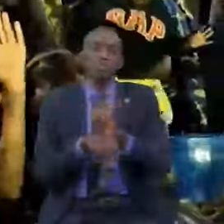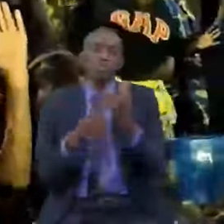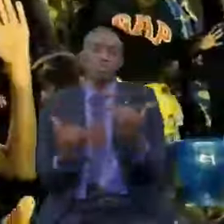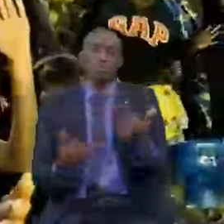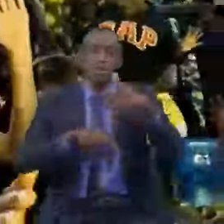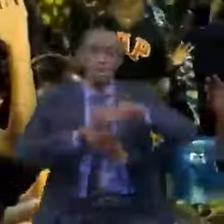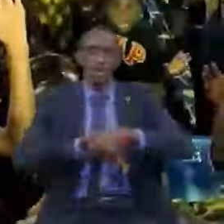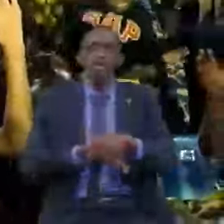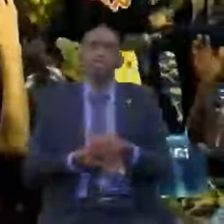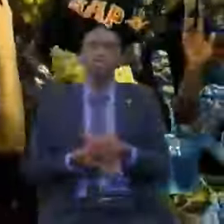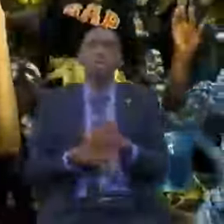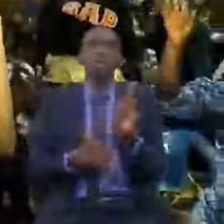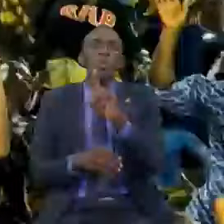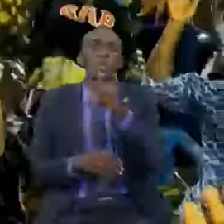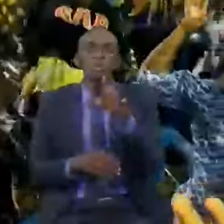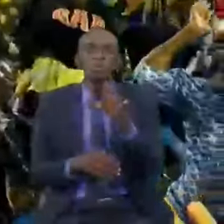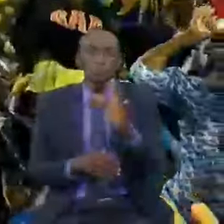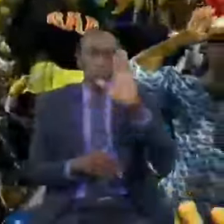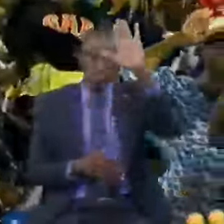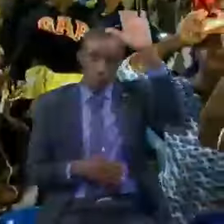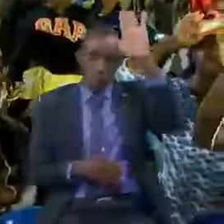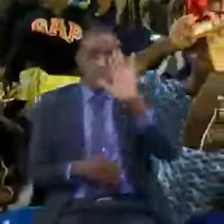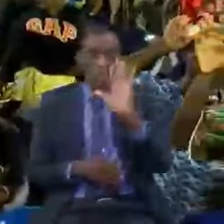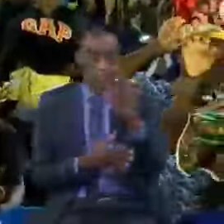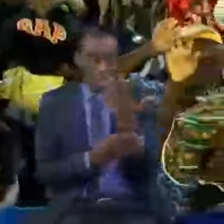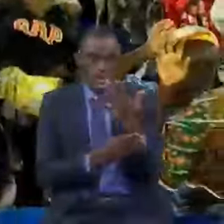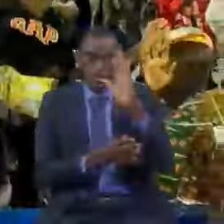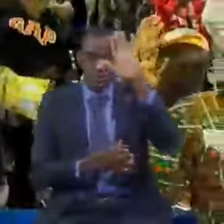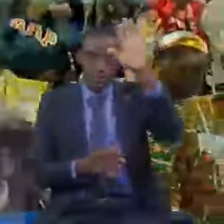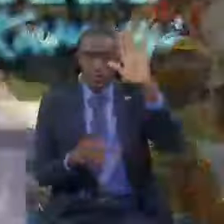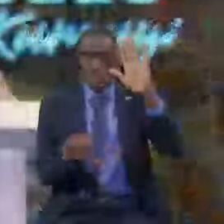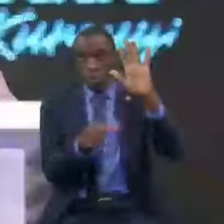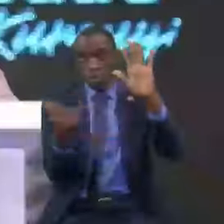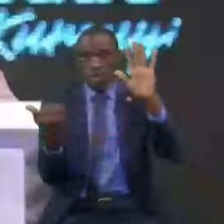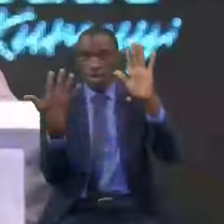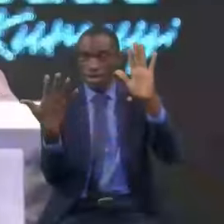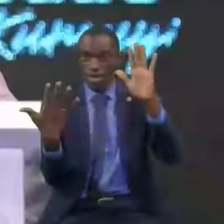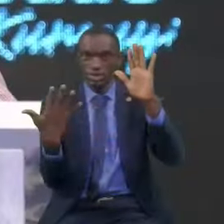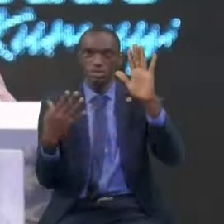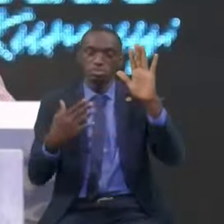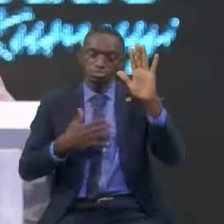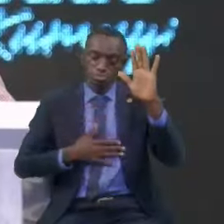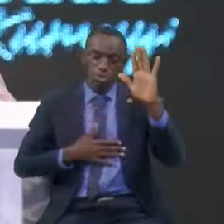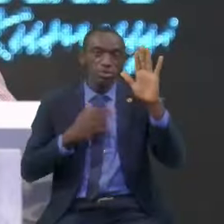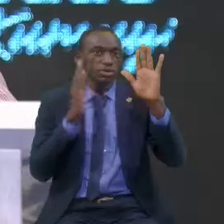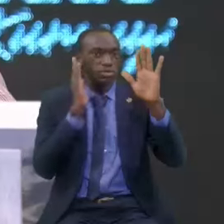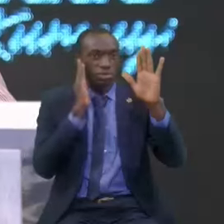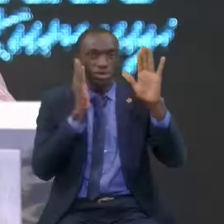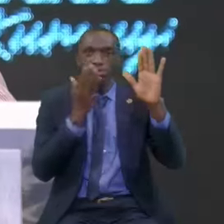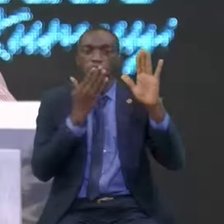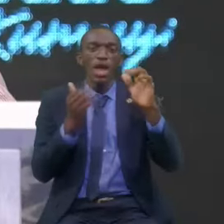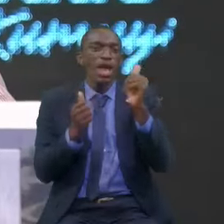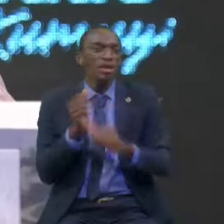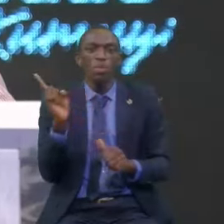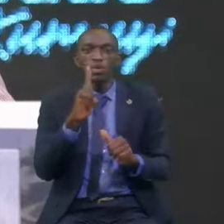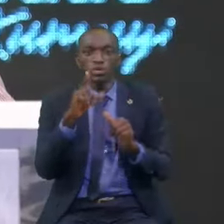one hand. You lay the other hand. Where you have the challenge,